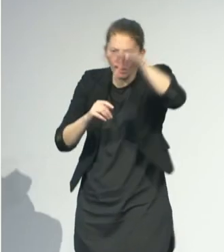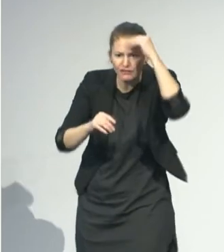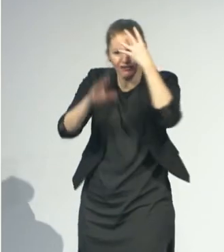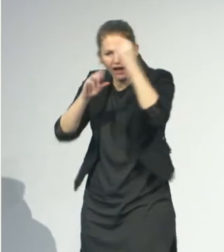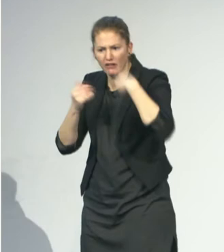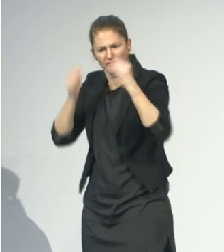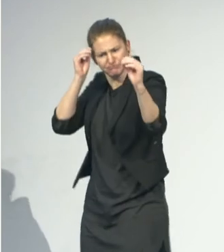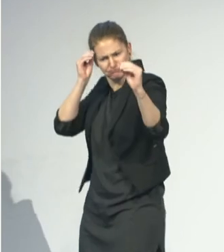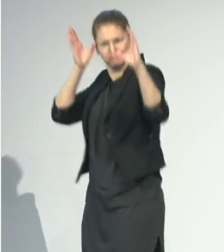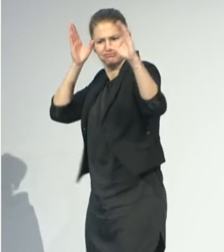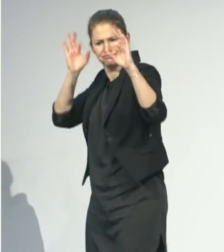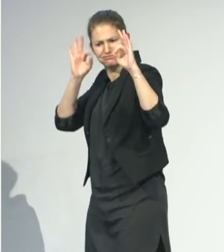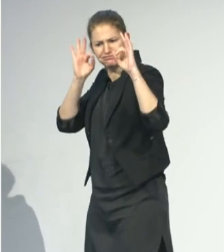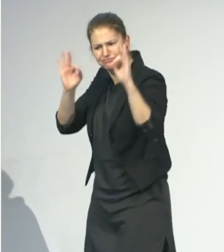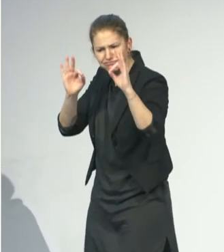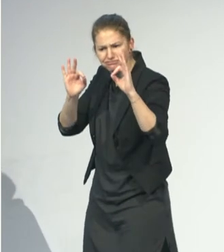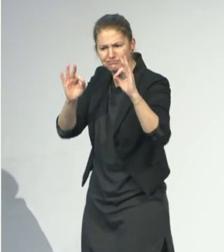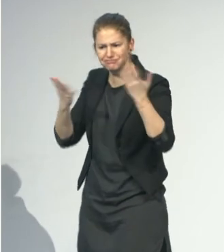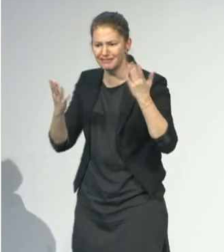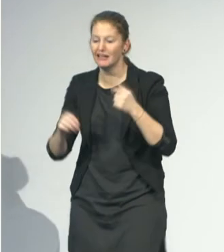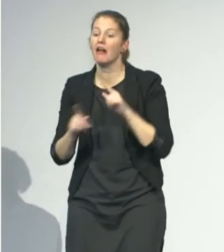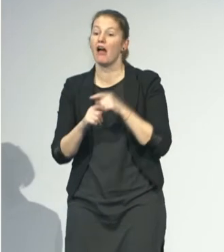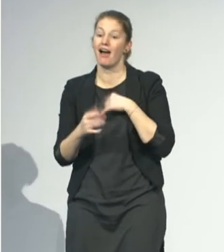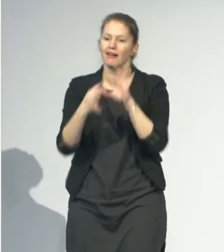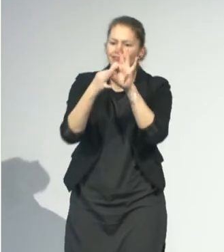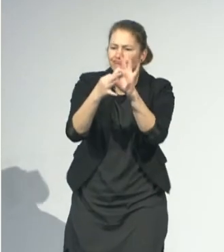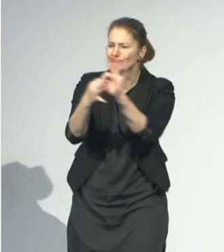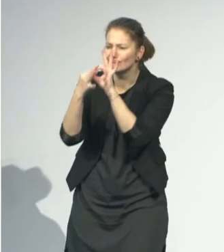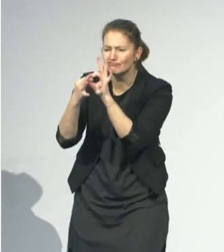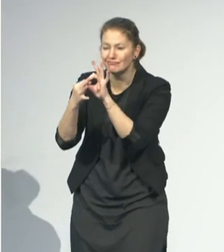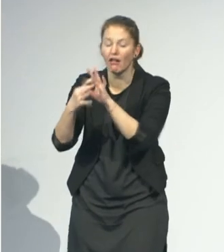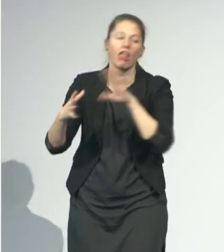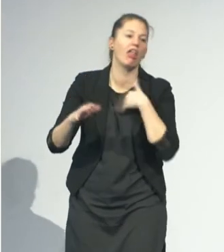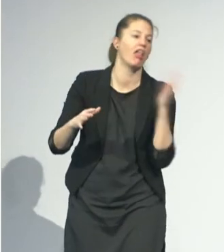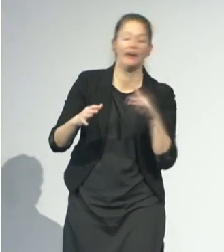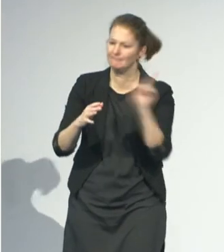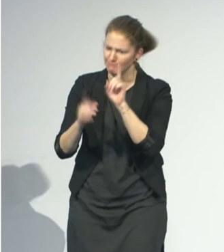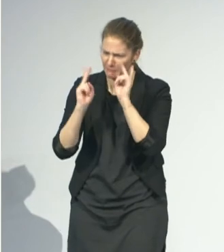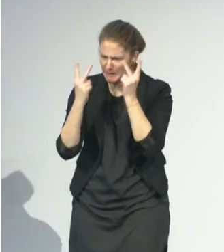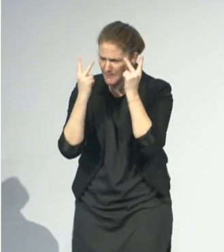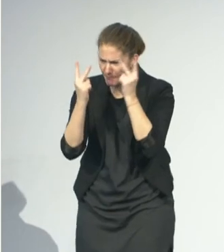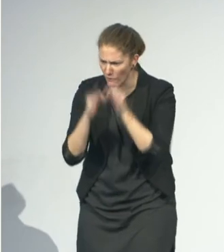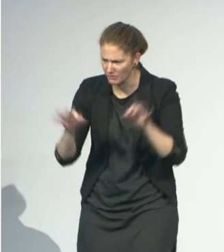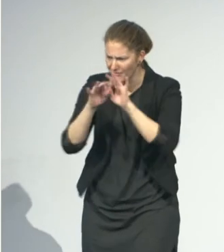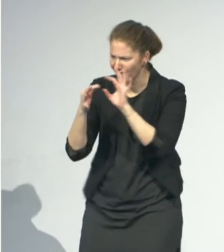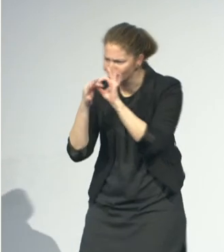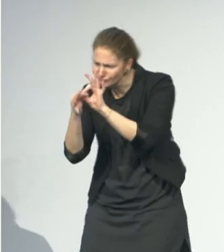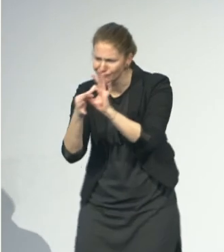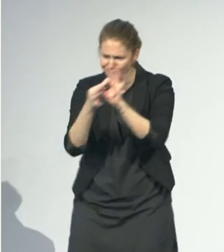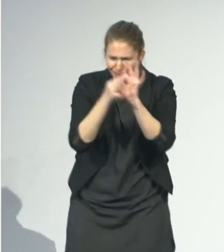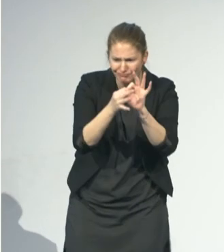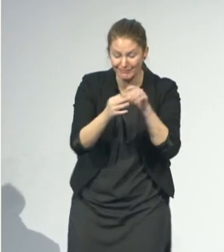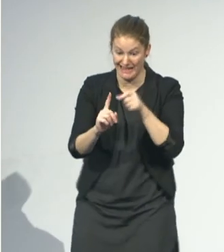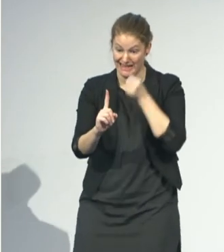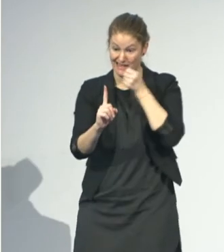make. I think the impact transfer, I mean, we met some people today that I think it was a great match,